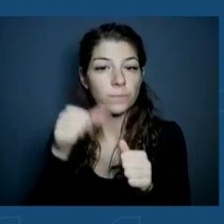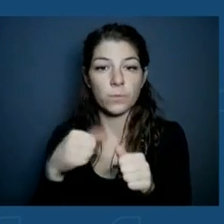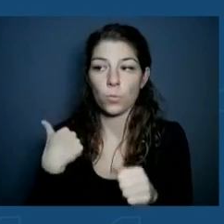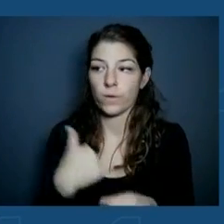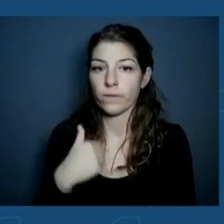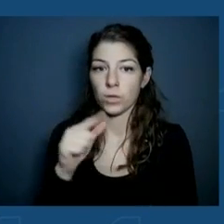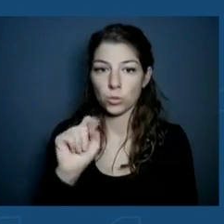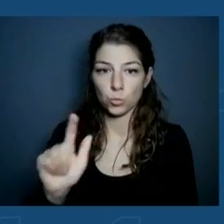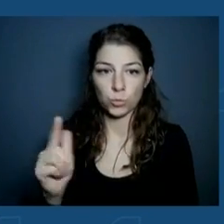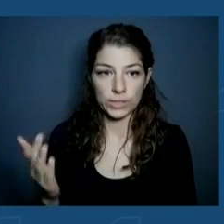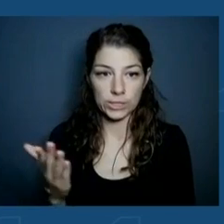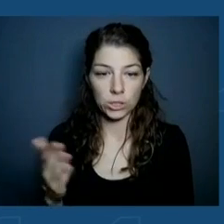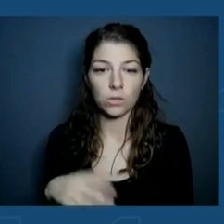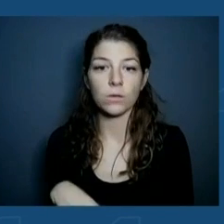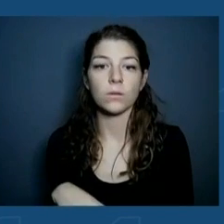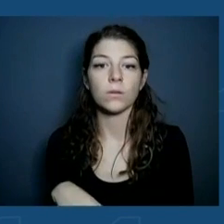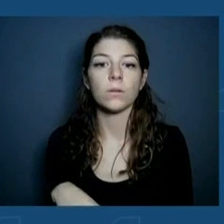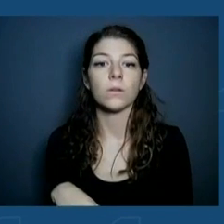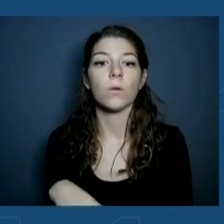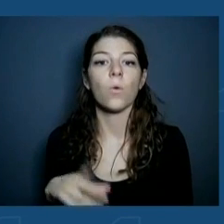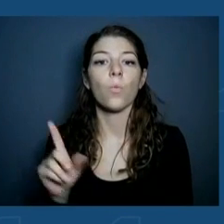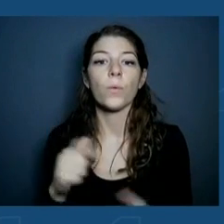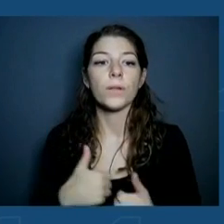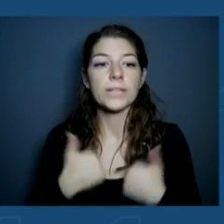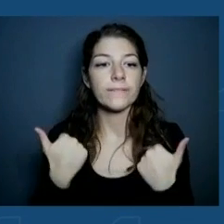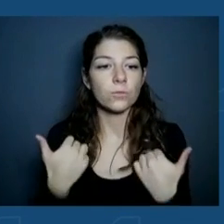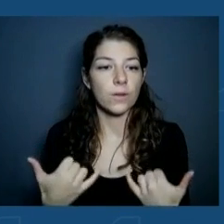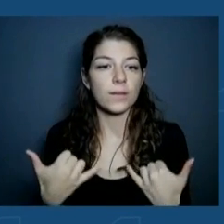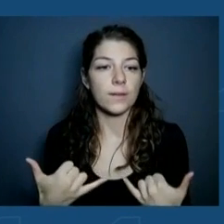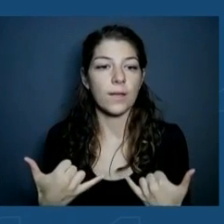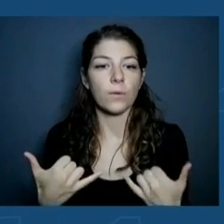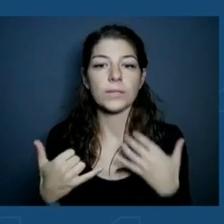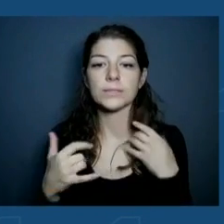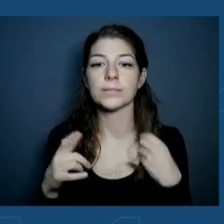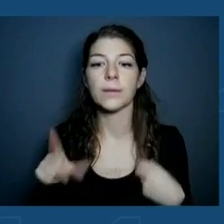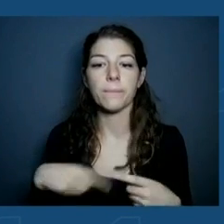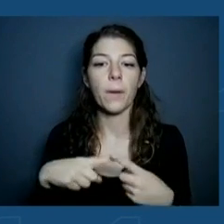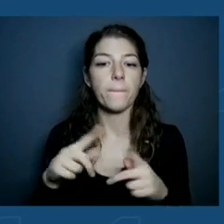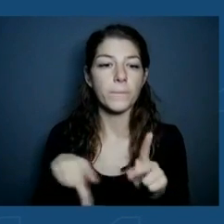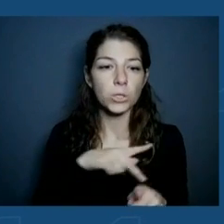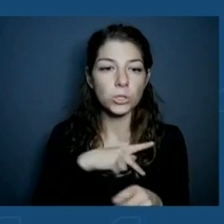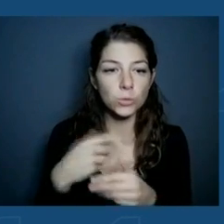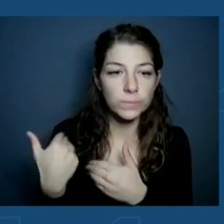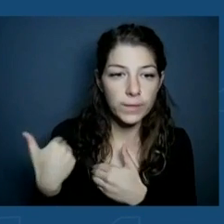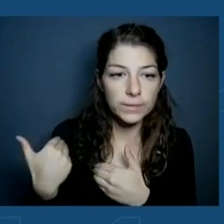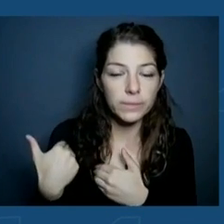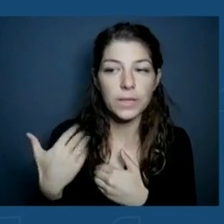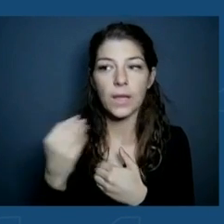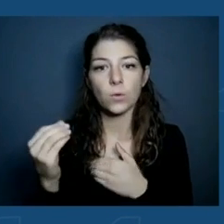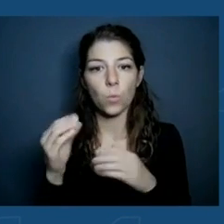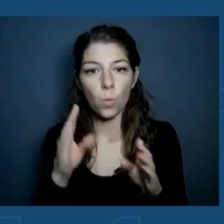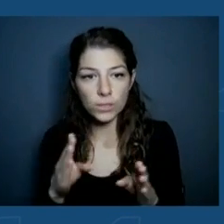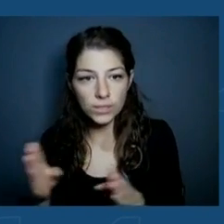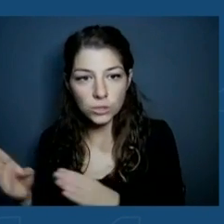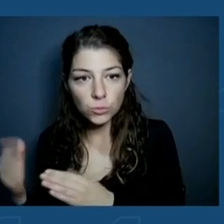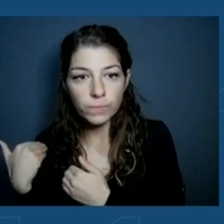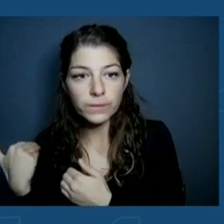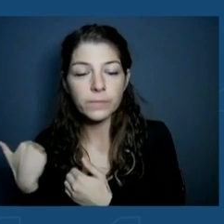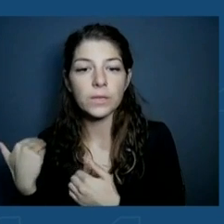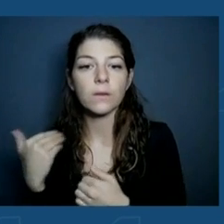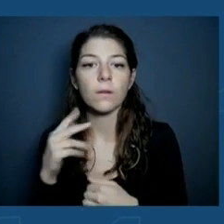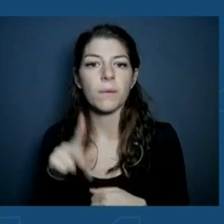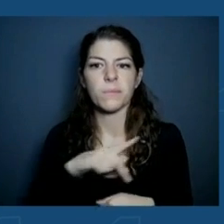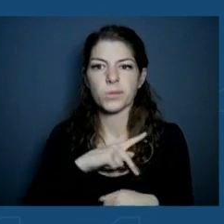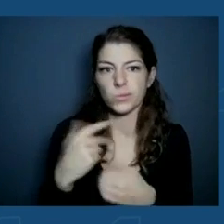here. You know, where we're living with this right now, it's about personal responsibility, but also organizational responsibility. Personal